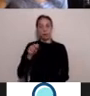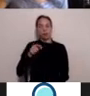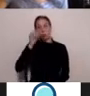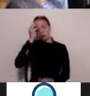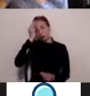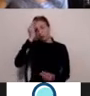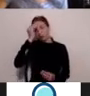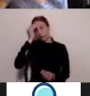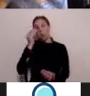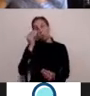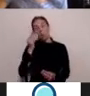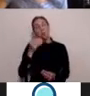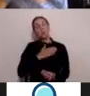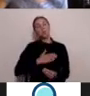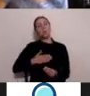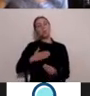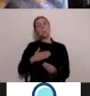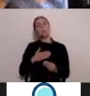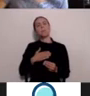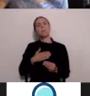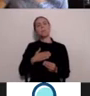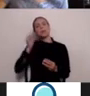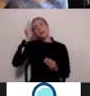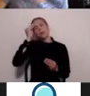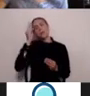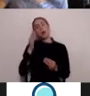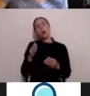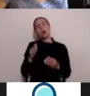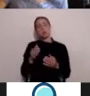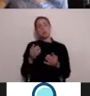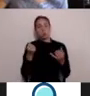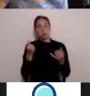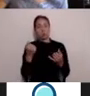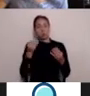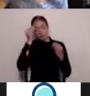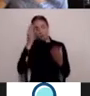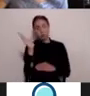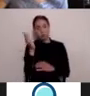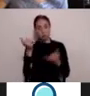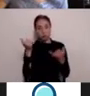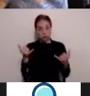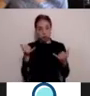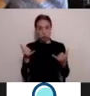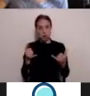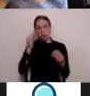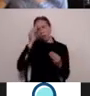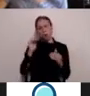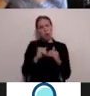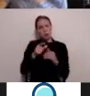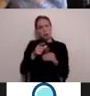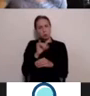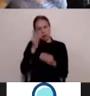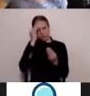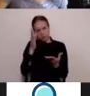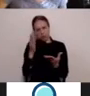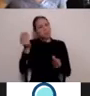chat ways that you think you could be using some of the information that you presented here. So I'll go to the first question that we received towards the start